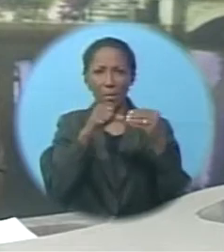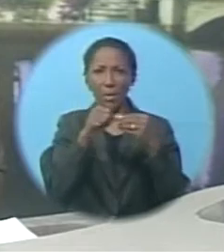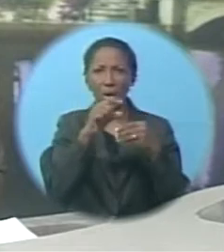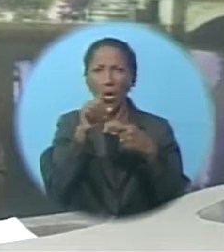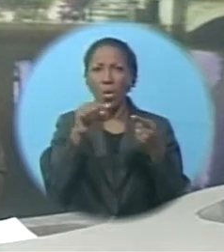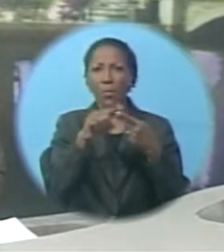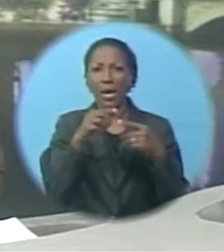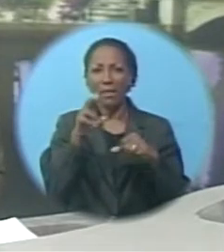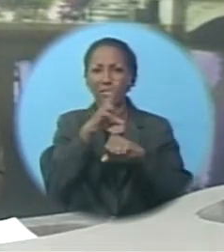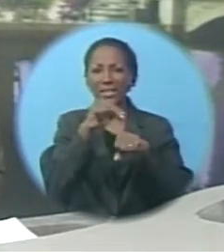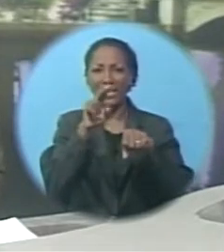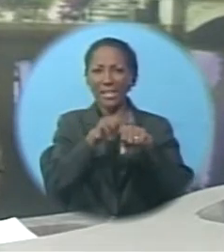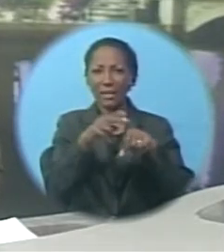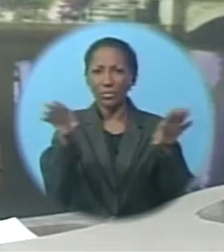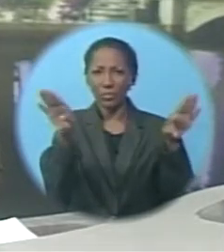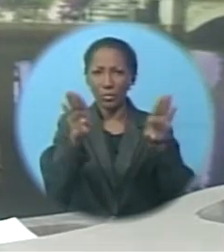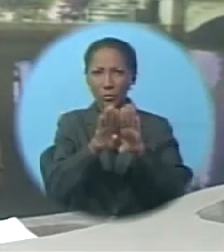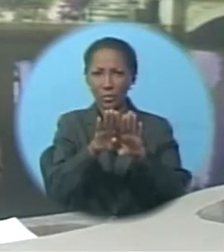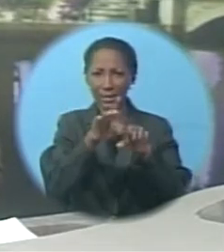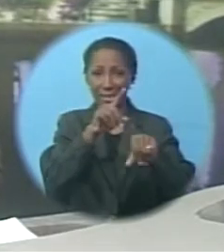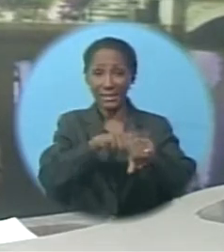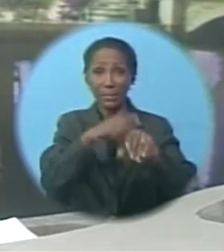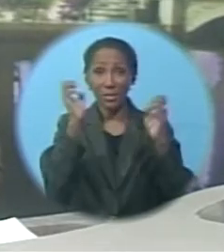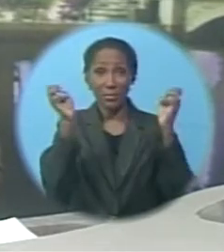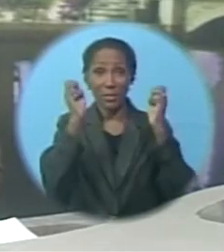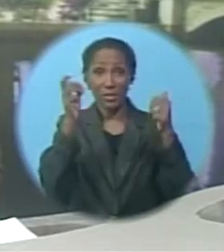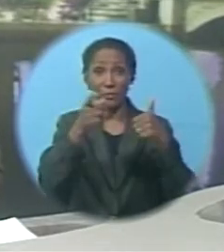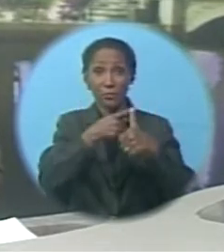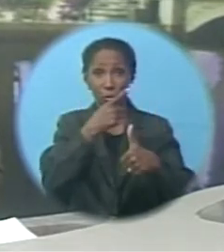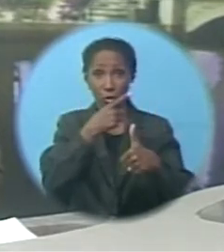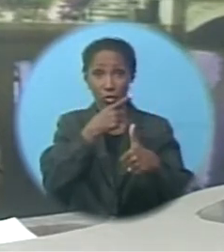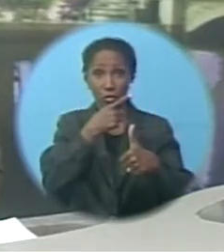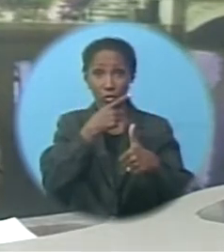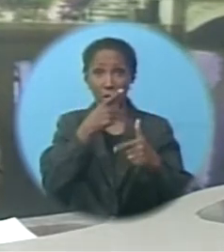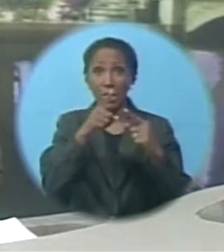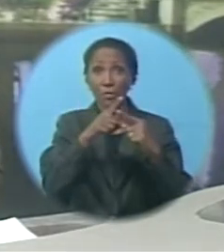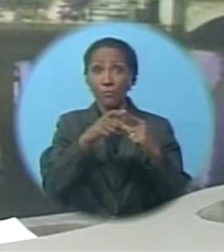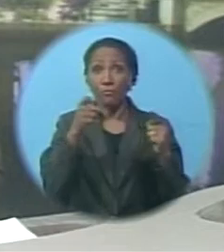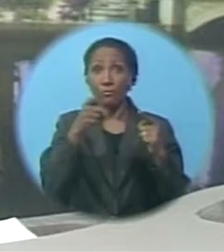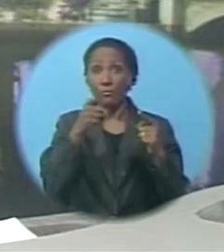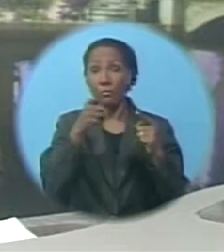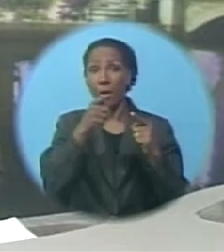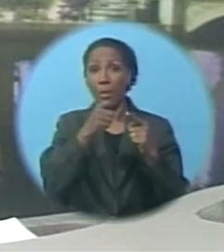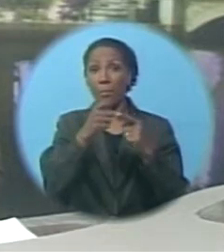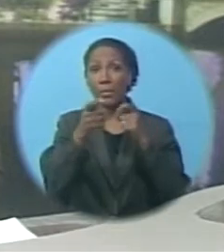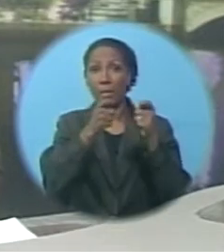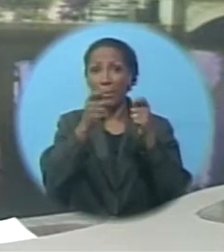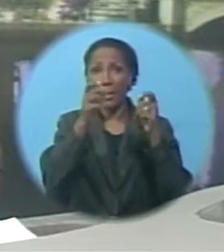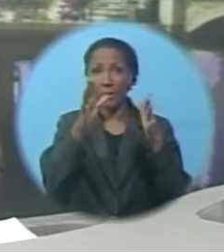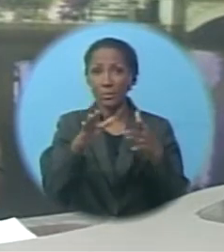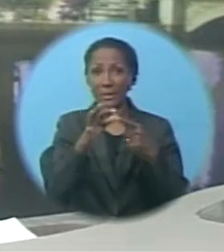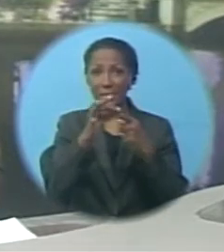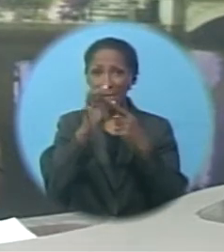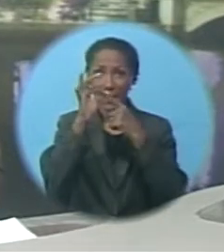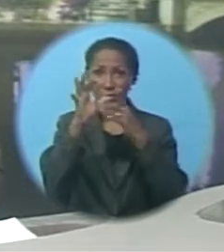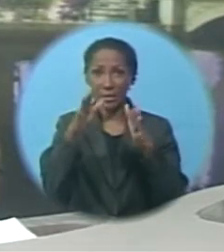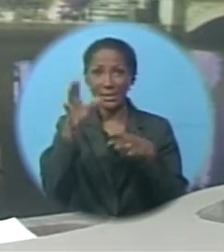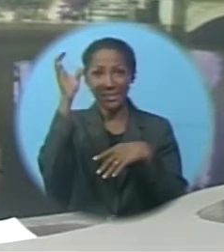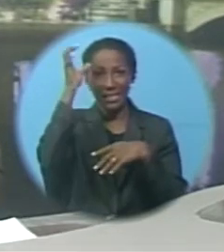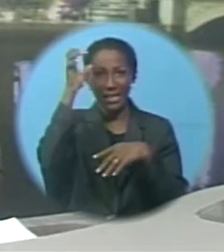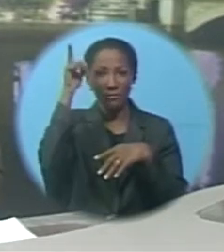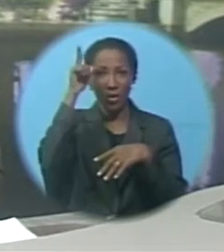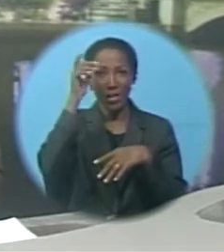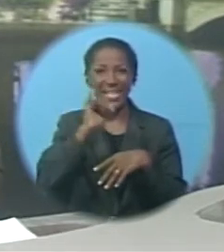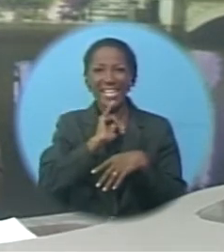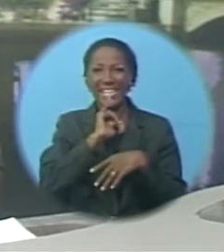national shutdown in times of emergency. The first, according to disaster risk management specialist Clive Lord, is the likely time